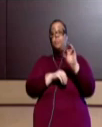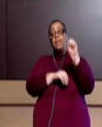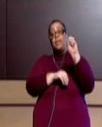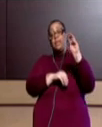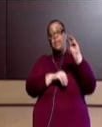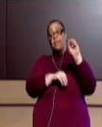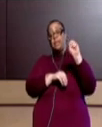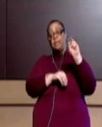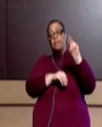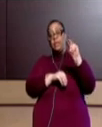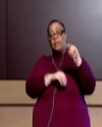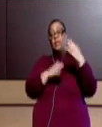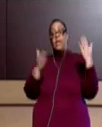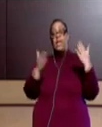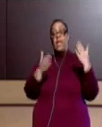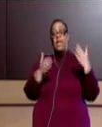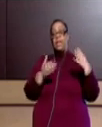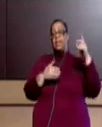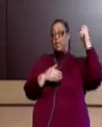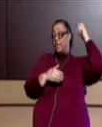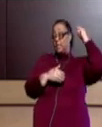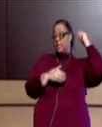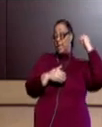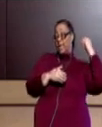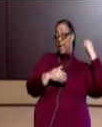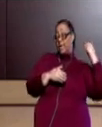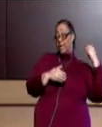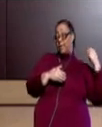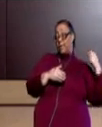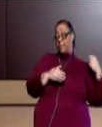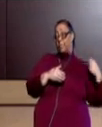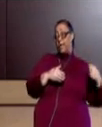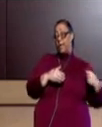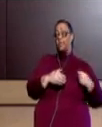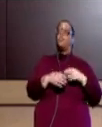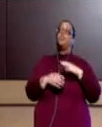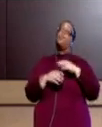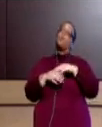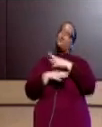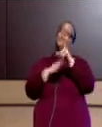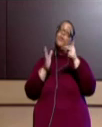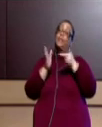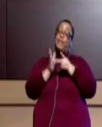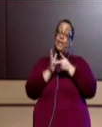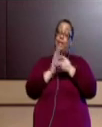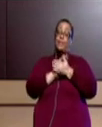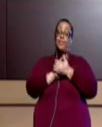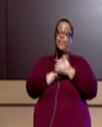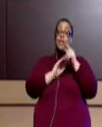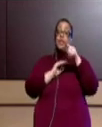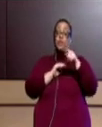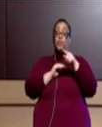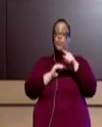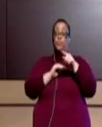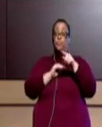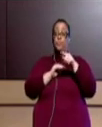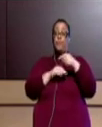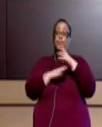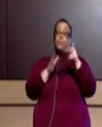one line, and his hair began to grow again. Come on here. You about to get your fro